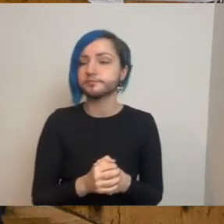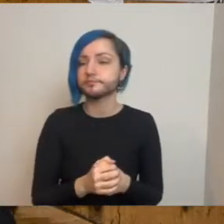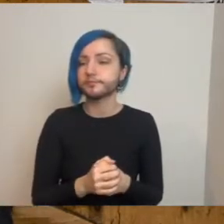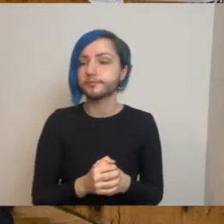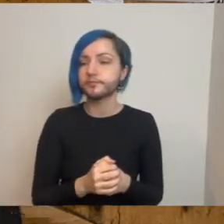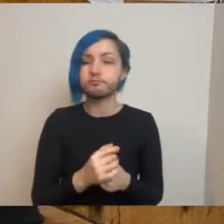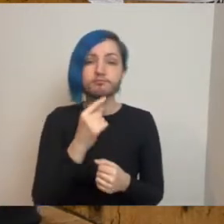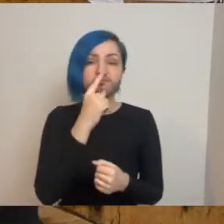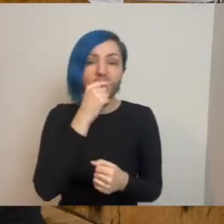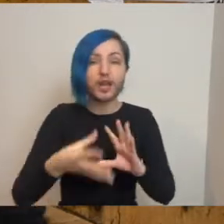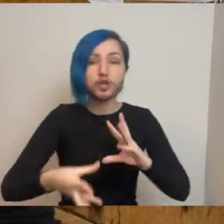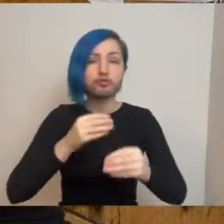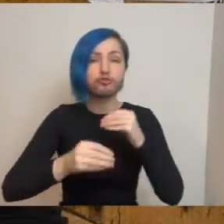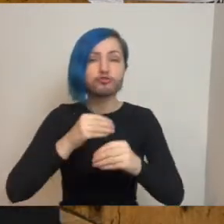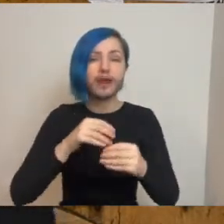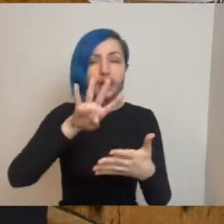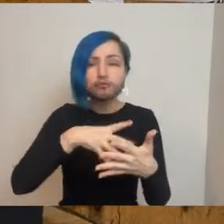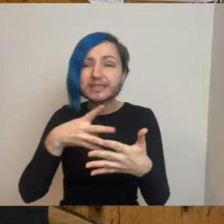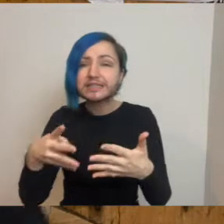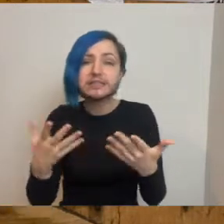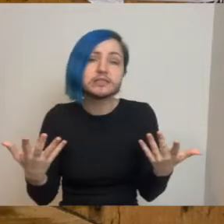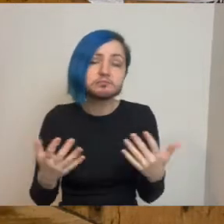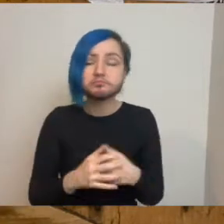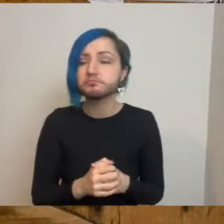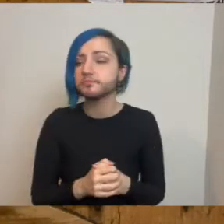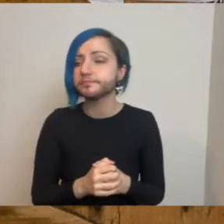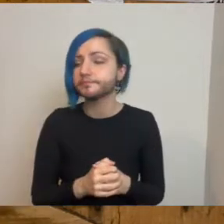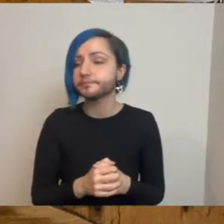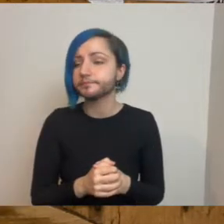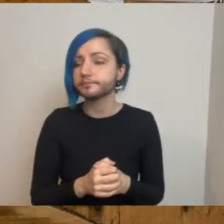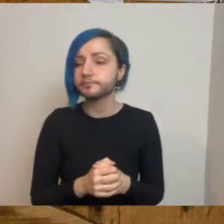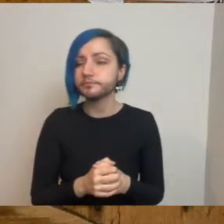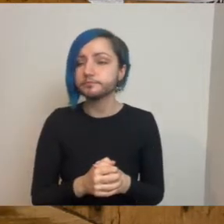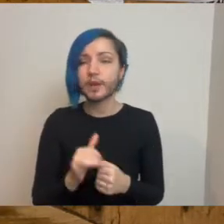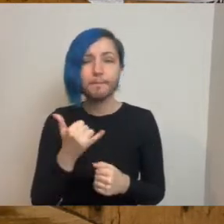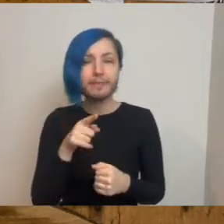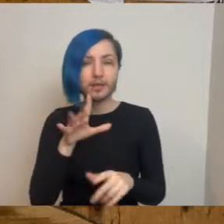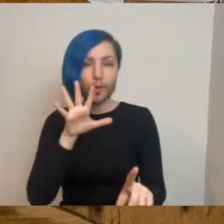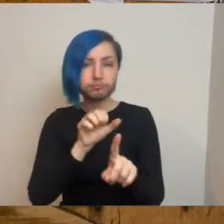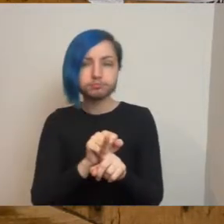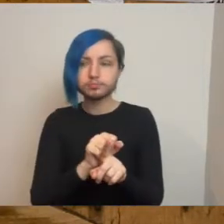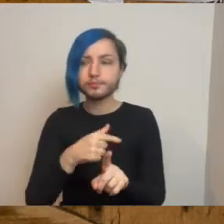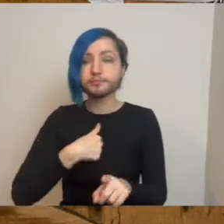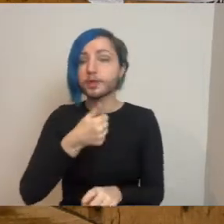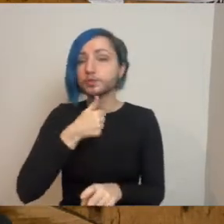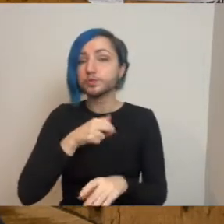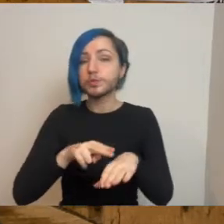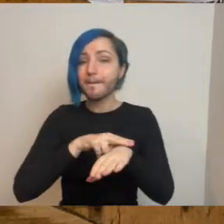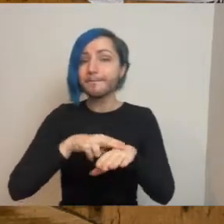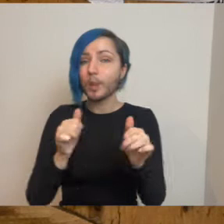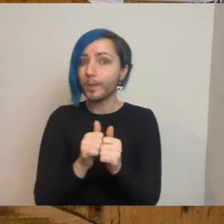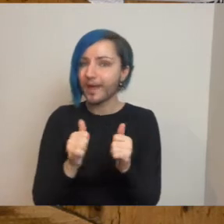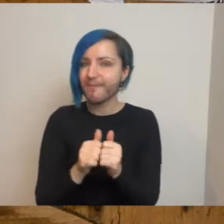know, do them as a grid, the colors like that. Now, you might notice that I am using a